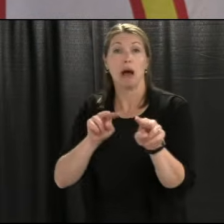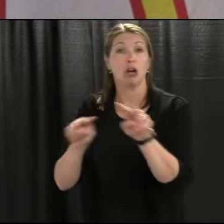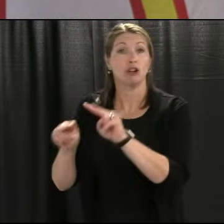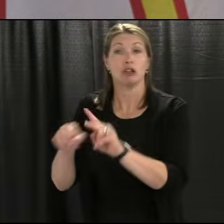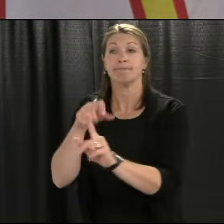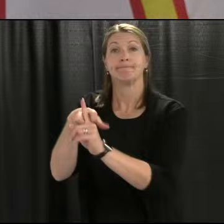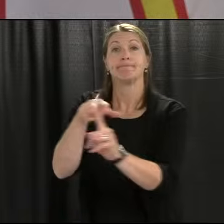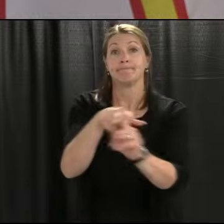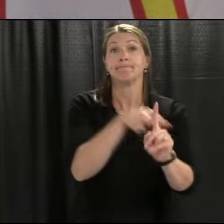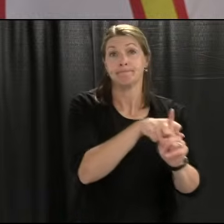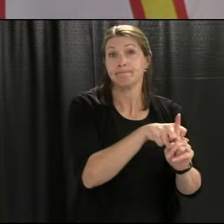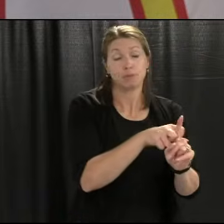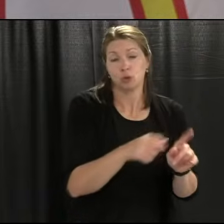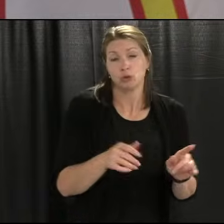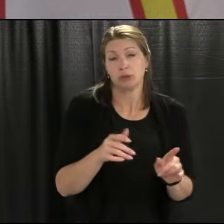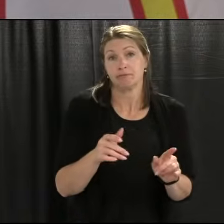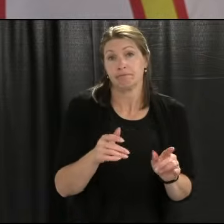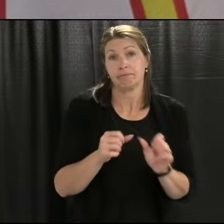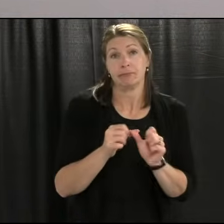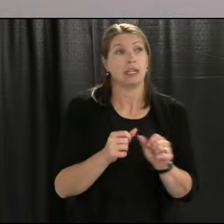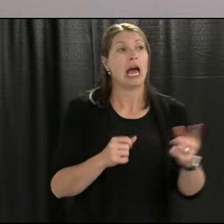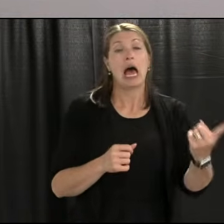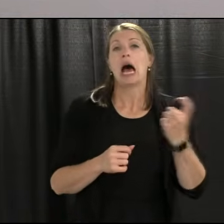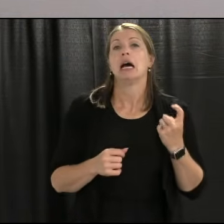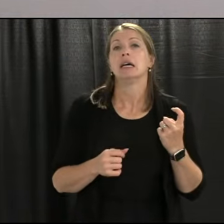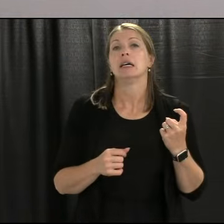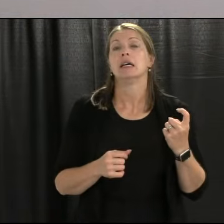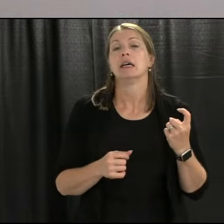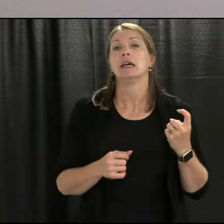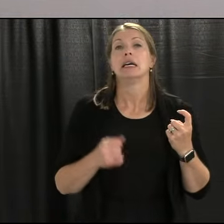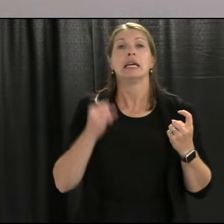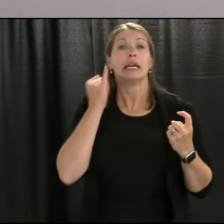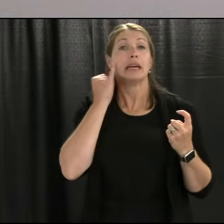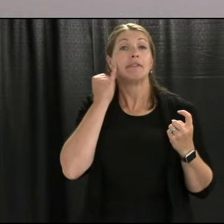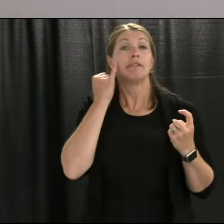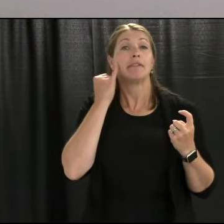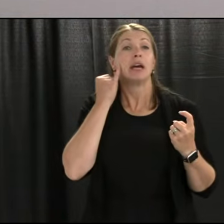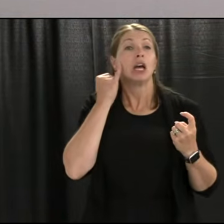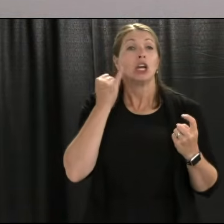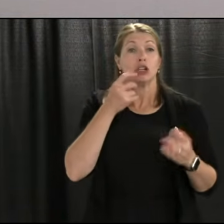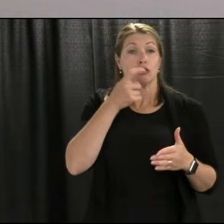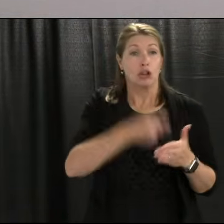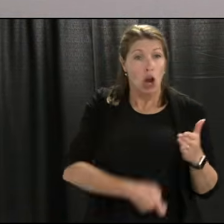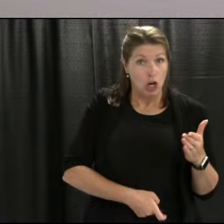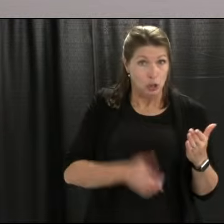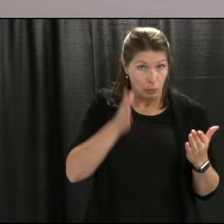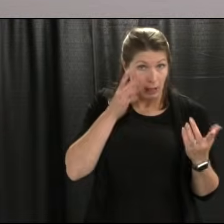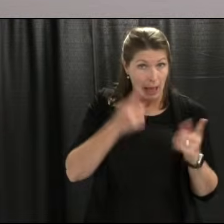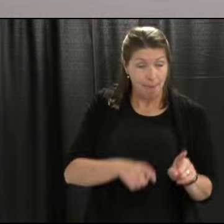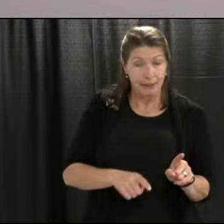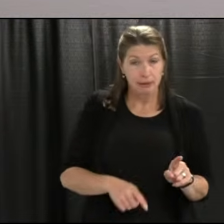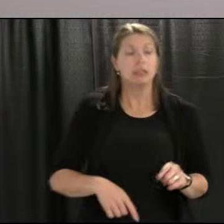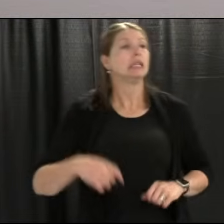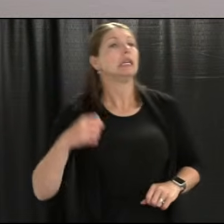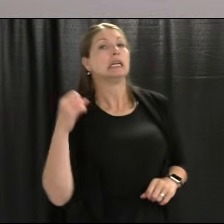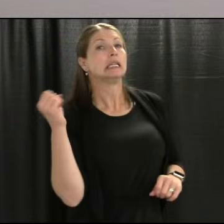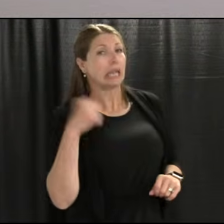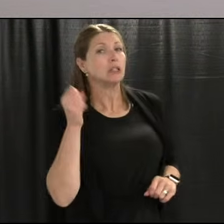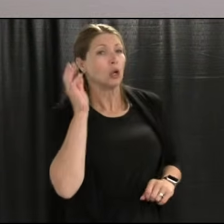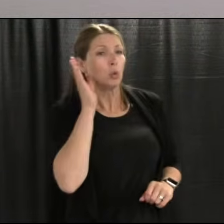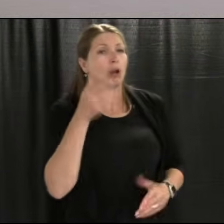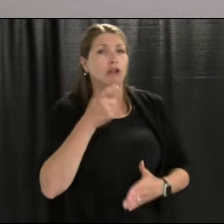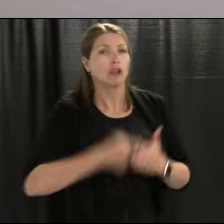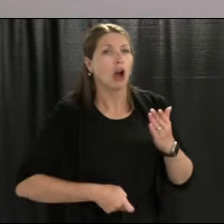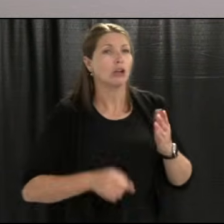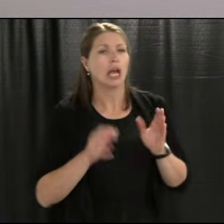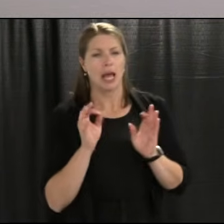Yeah, they will just do it as per normal course. Would there be penalties for people who violate it? Like, Yeah, there will. What are they? Yeah, there will be penalties. I don't have the penalties here in front of me, but yeah, there are